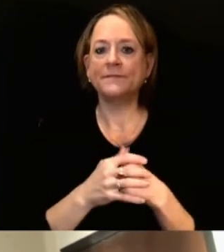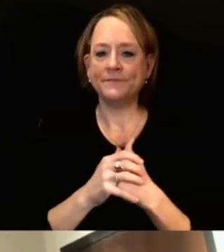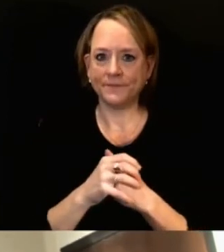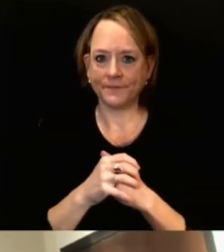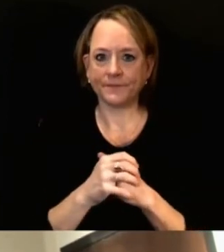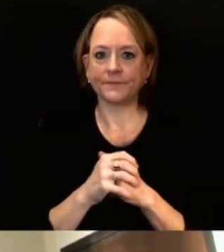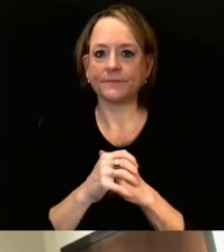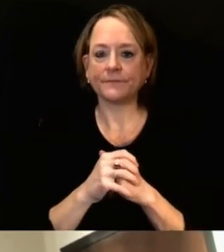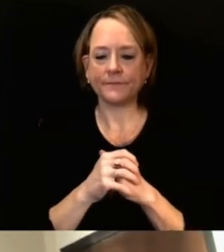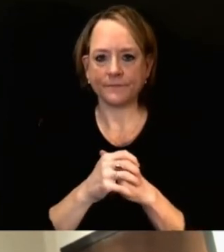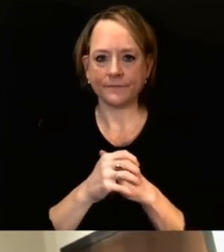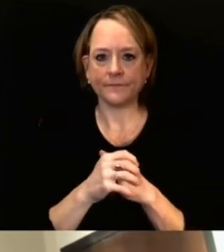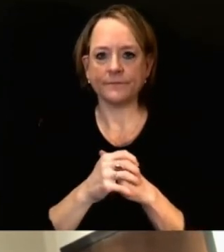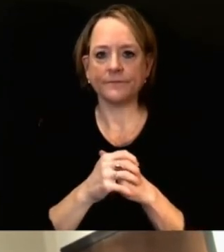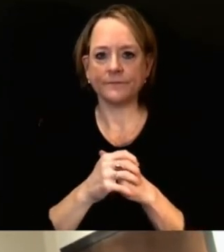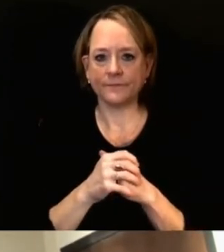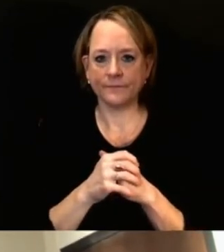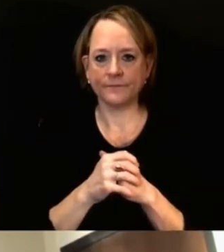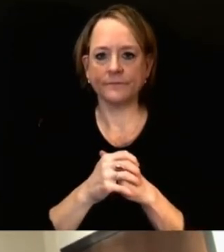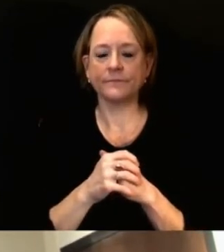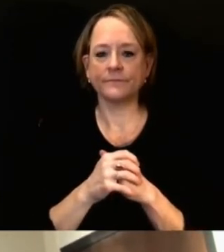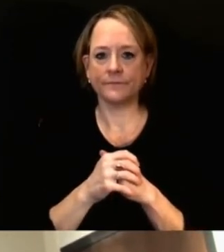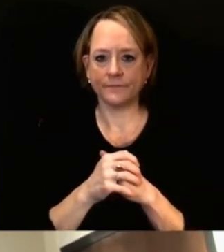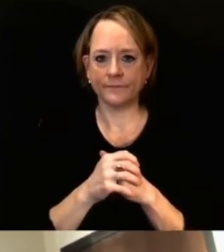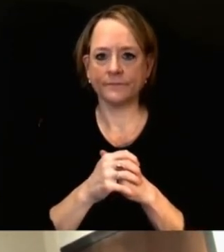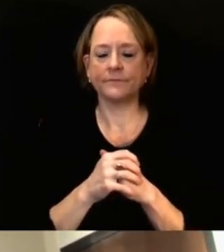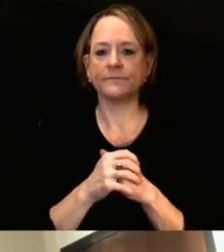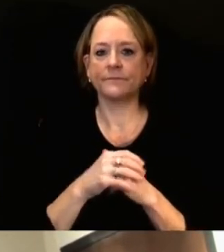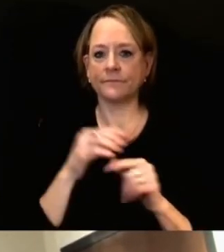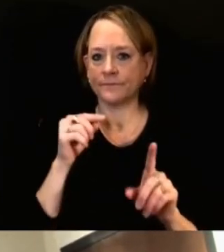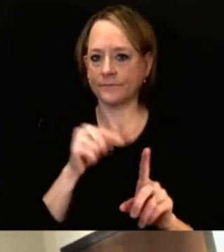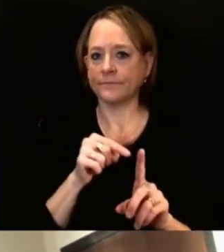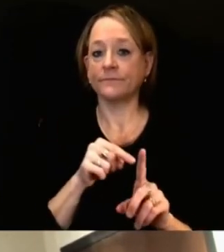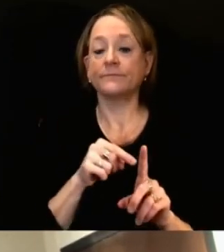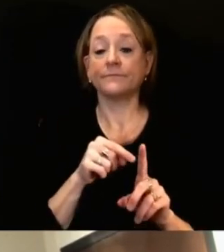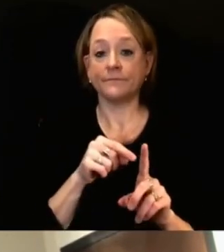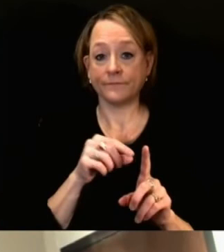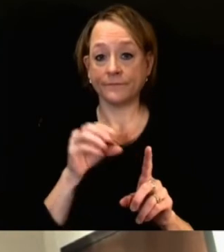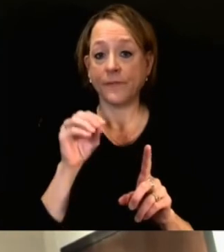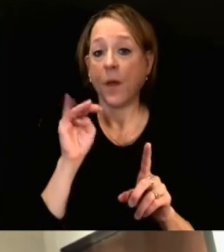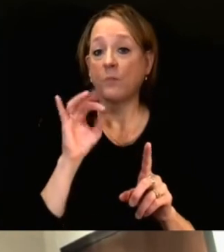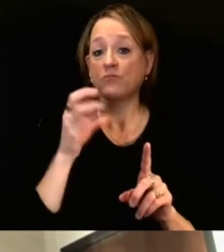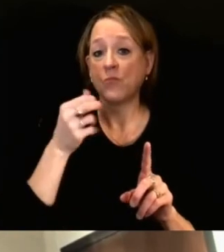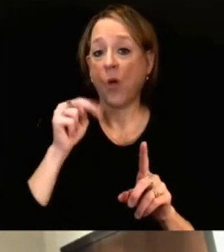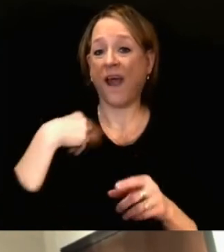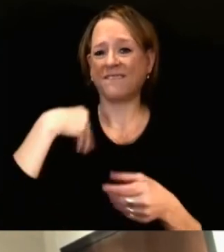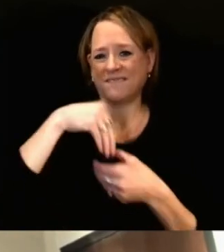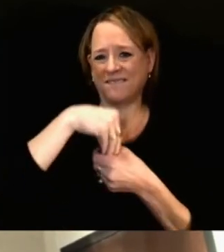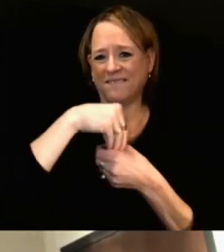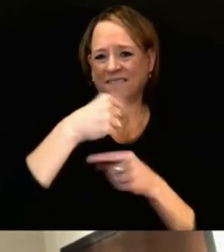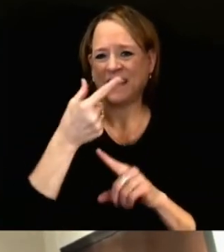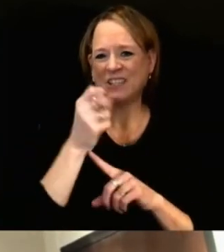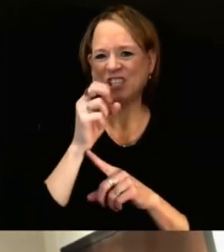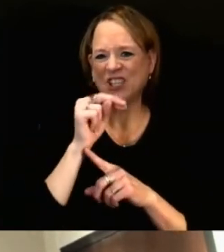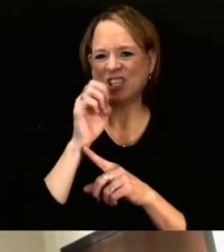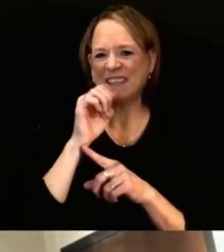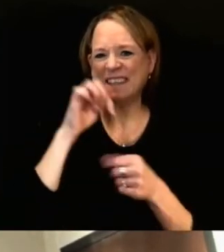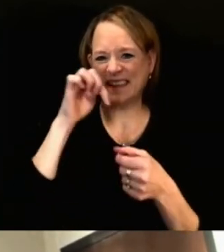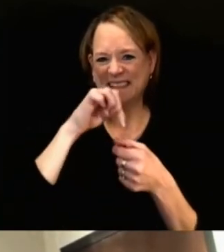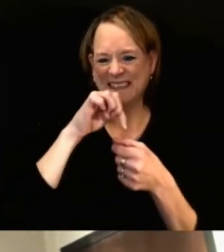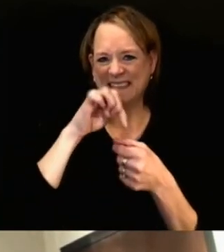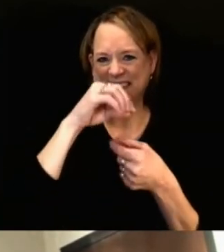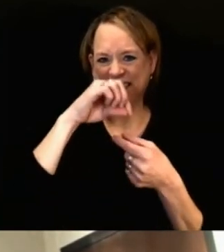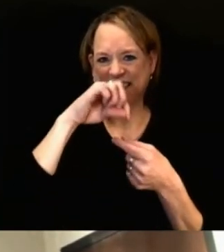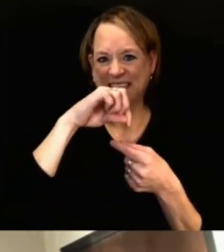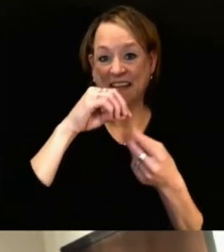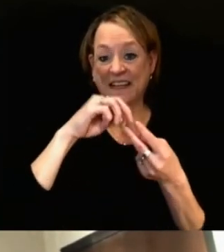is it's genetically different, so its protein structures are a little bit different, and although it doesn't completely evade